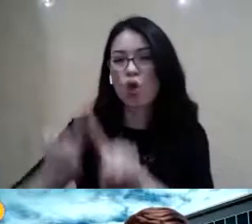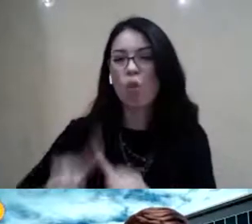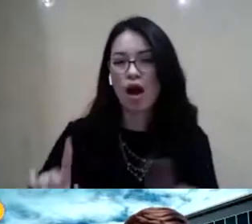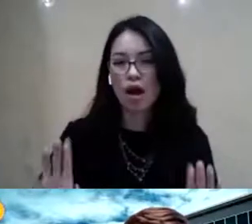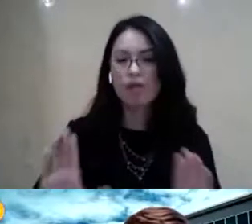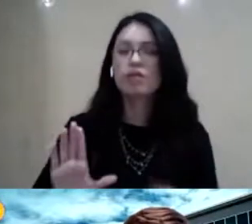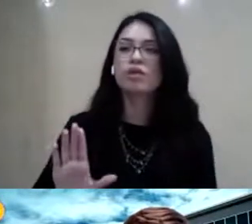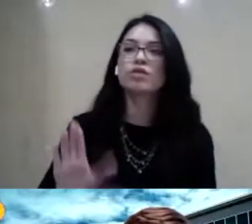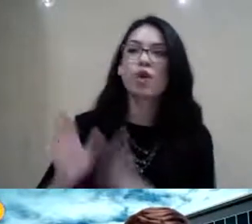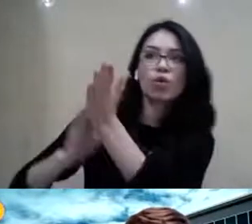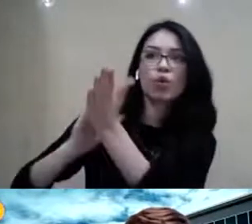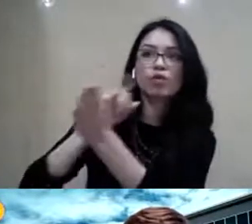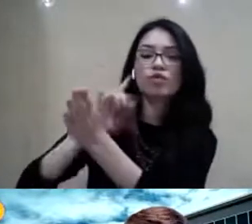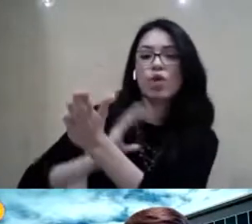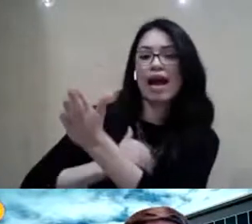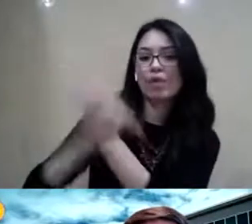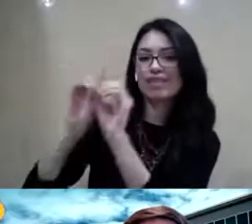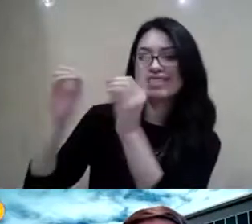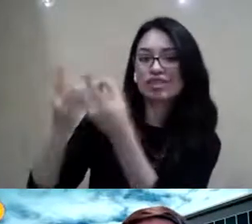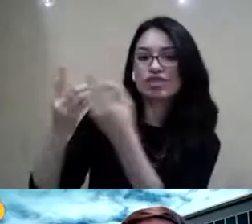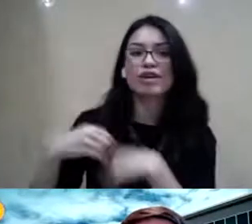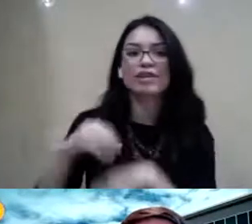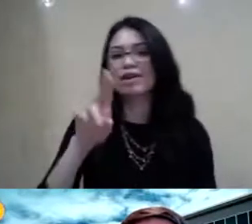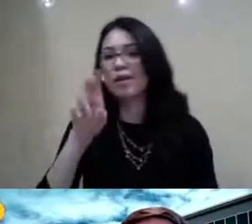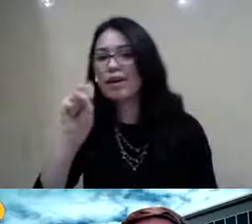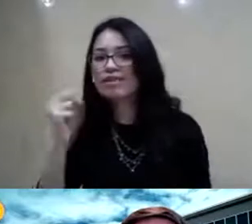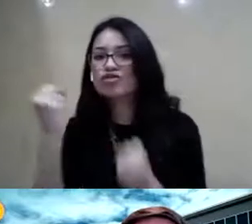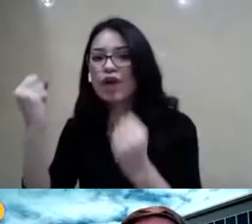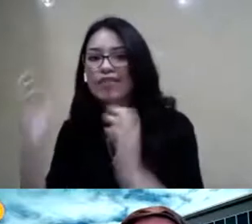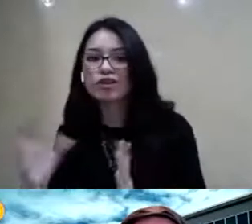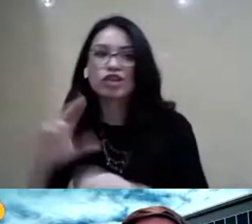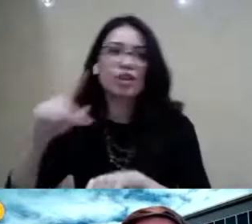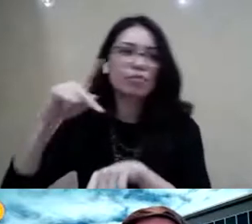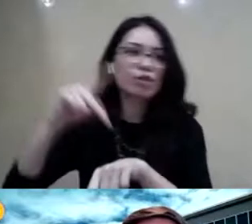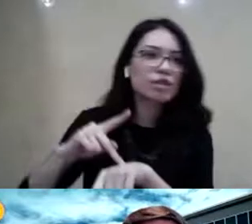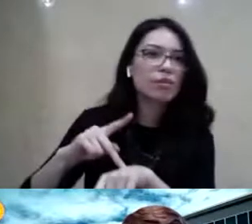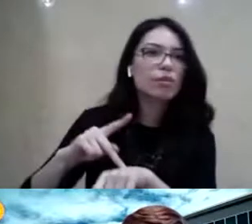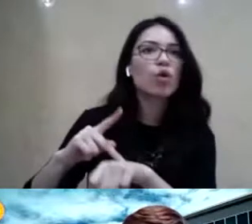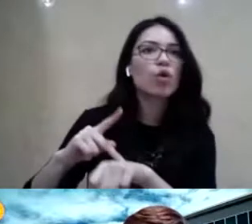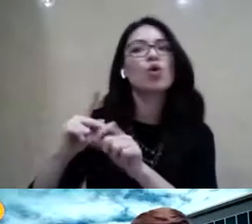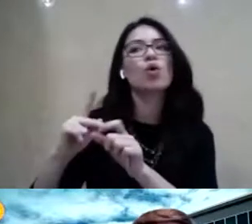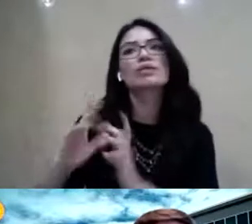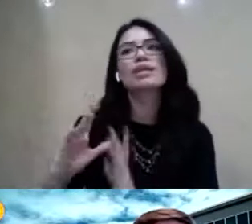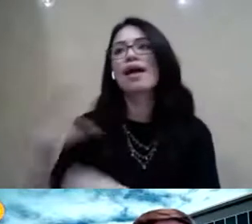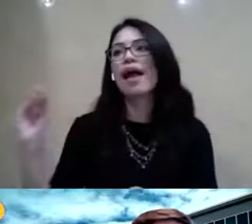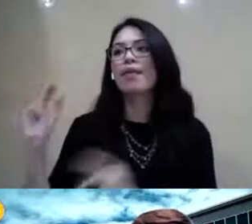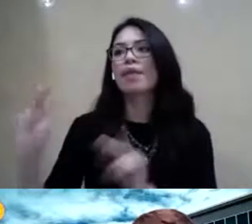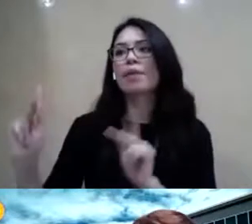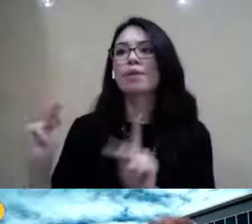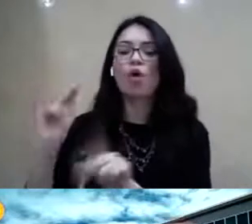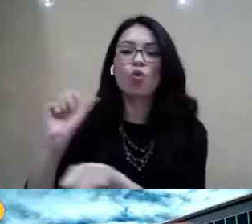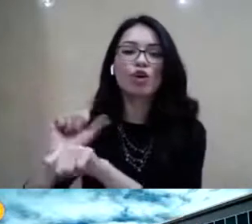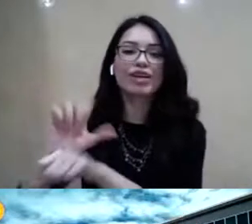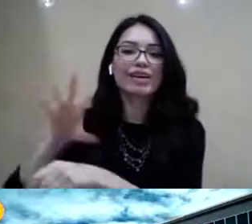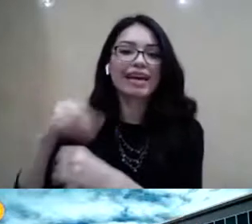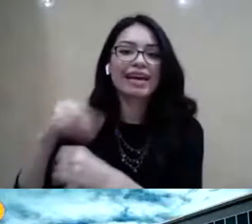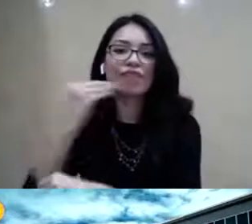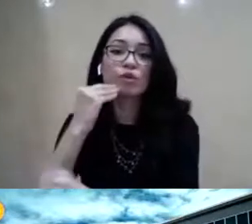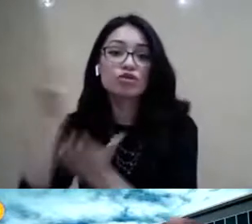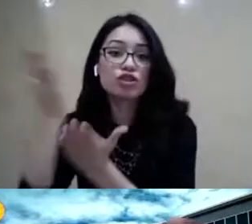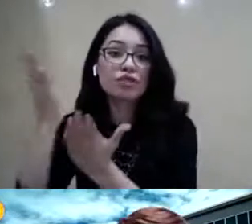bus drivers and principals and, folks who are working in food services and all of our